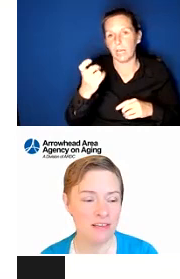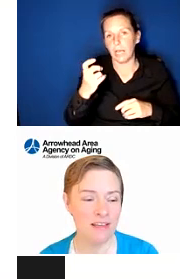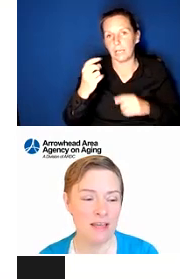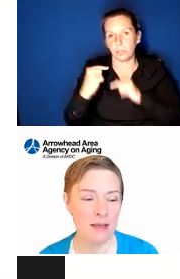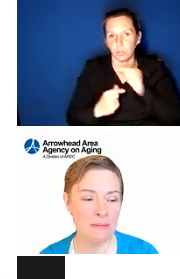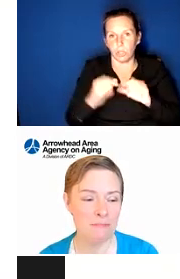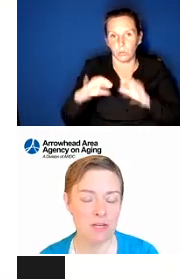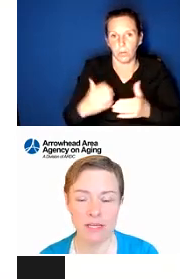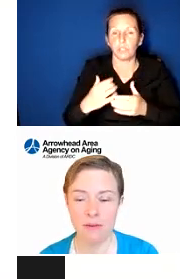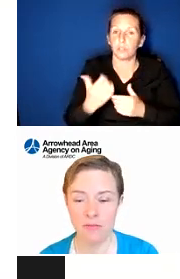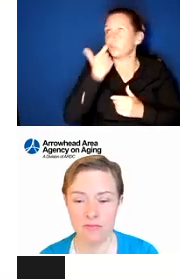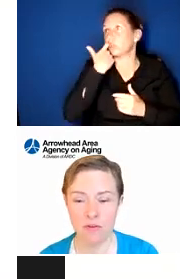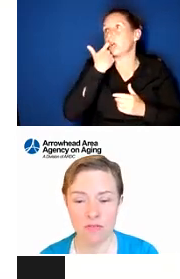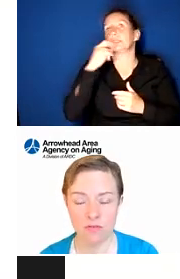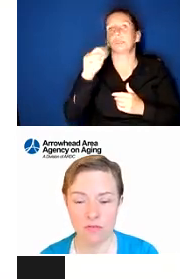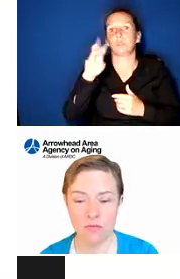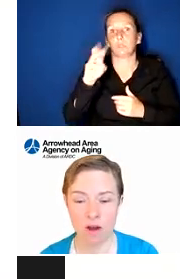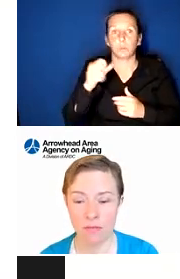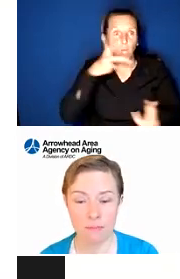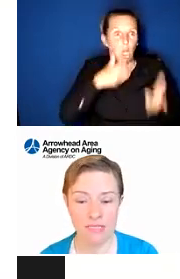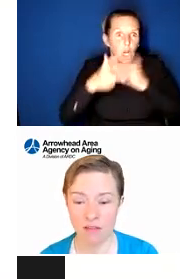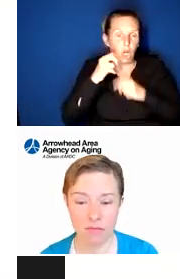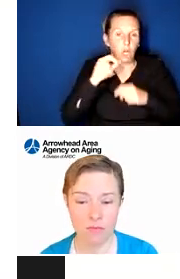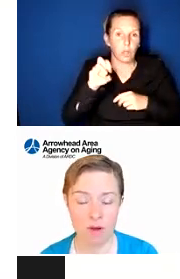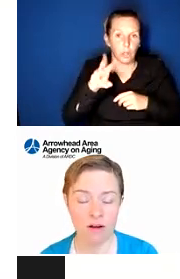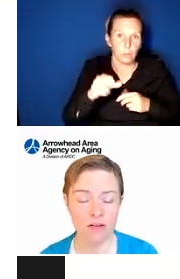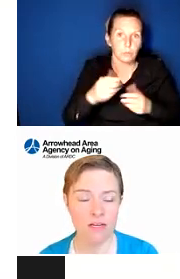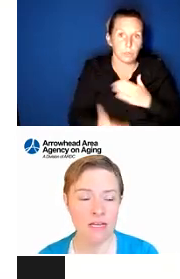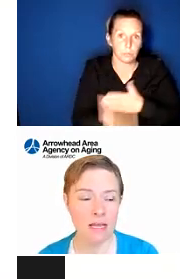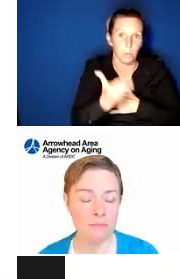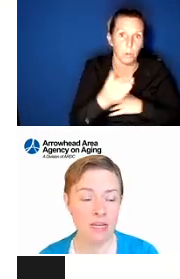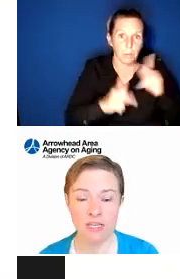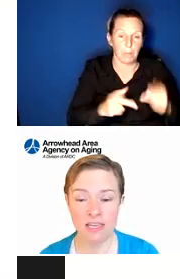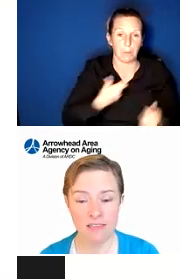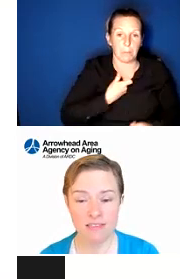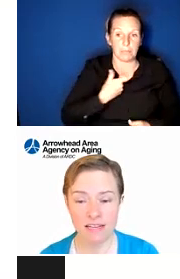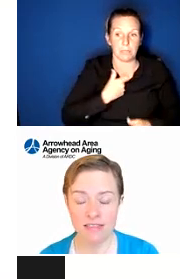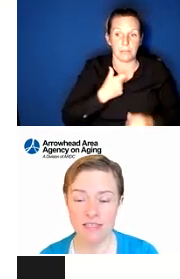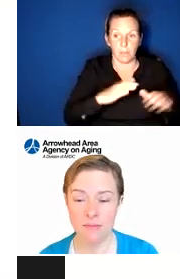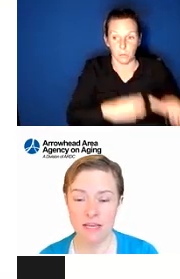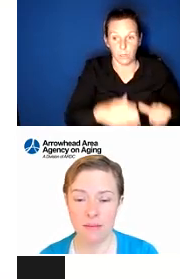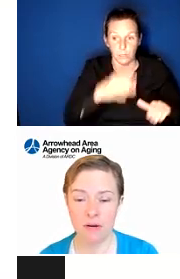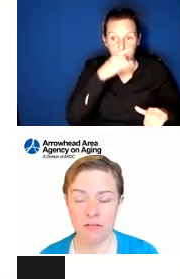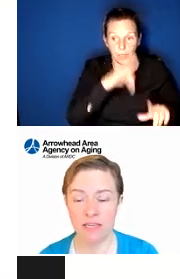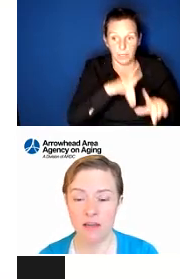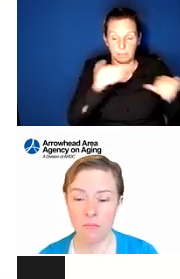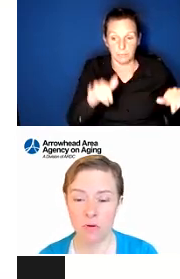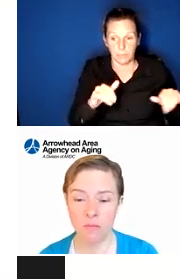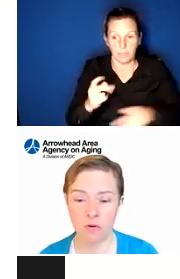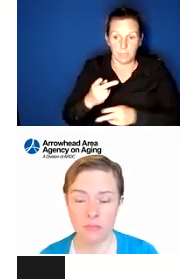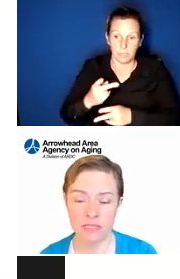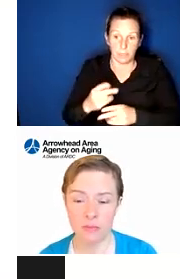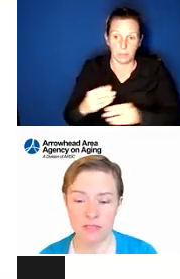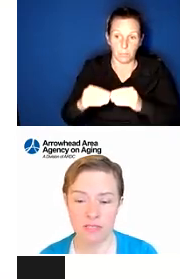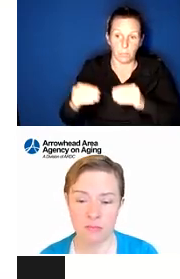News, talking about those folks who are like myself, who are raising kids and at the same time are taking on more